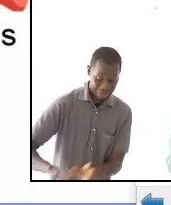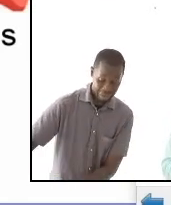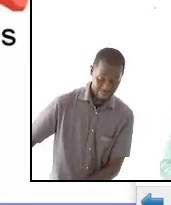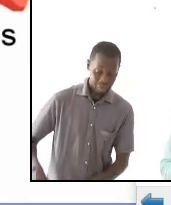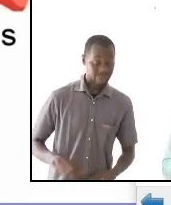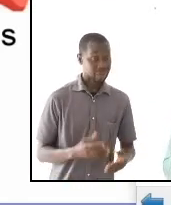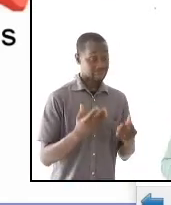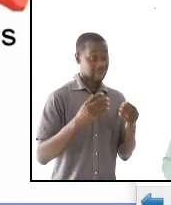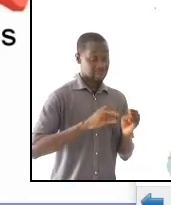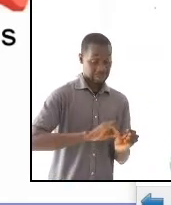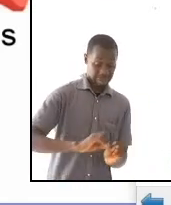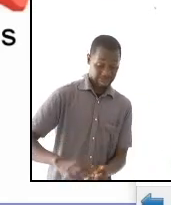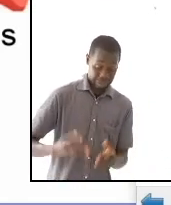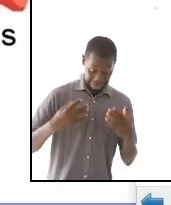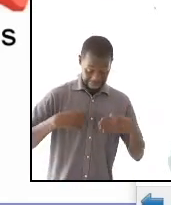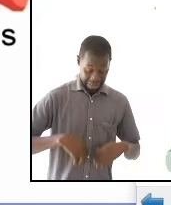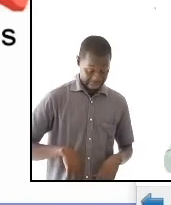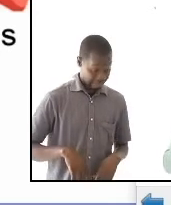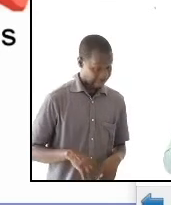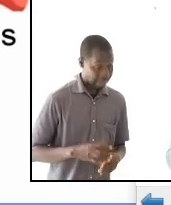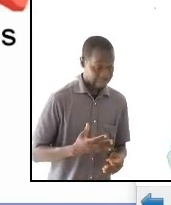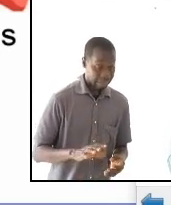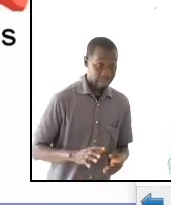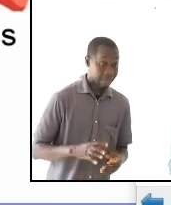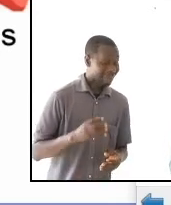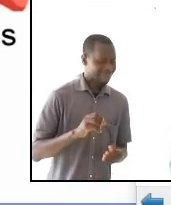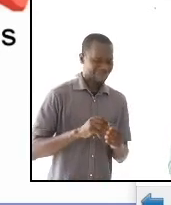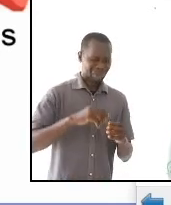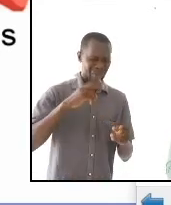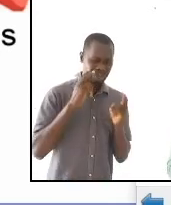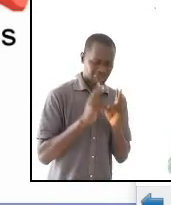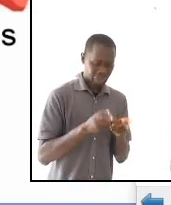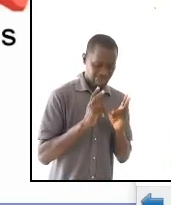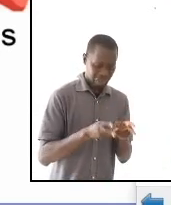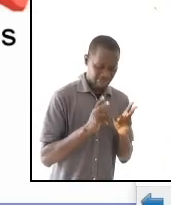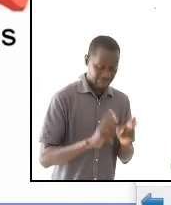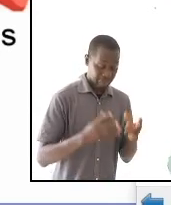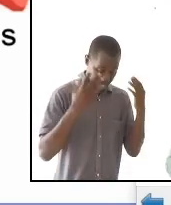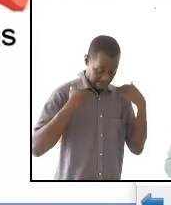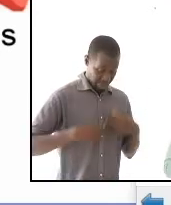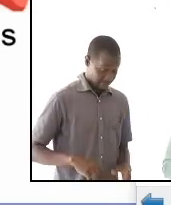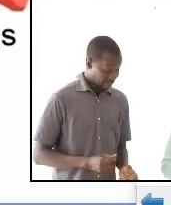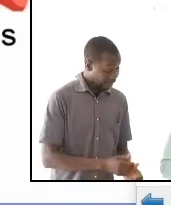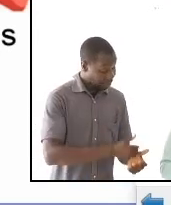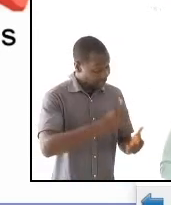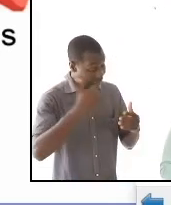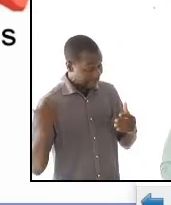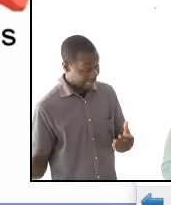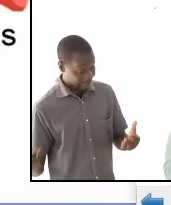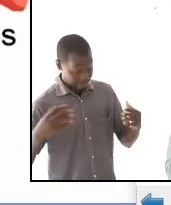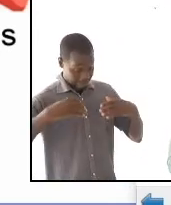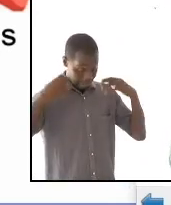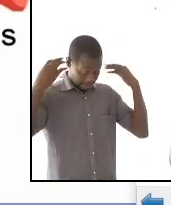All this waste, if they stay in the body, they become toxins or poisons for the body, so they have to be taken out.